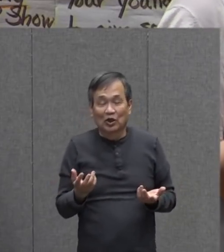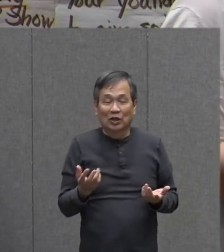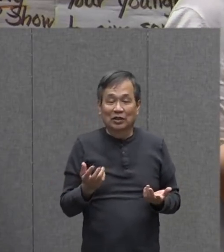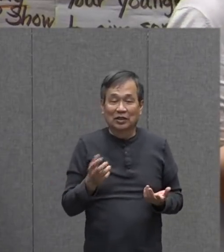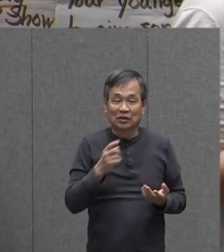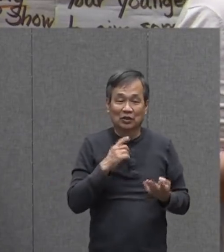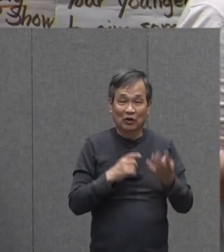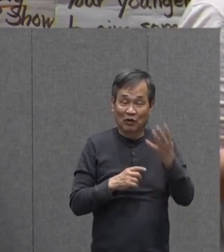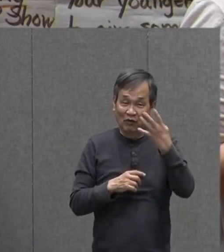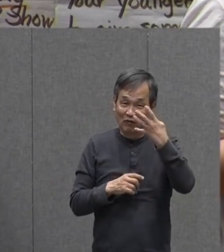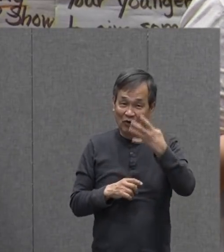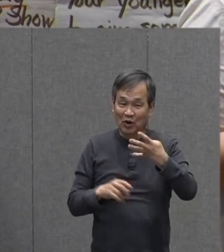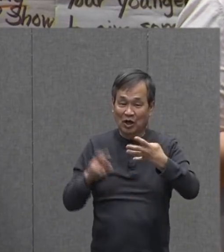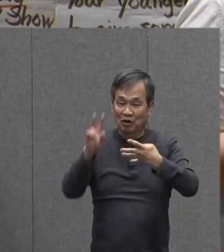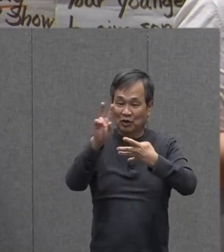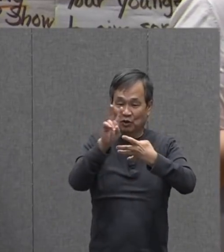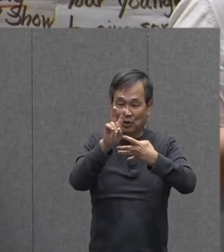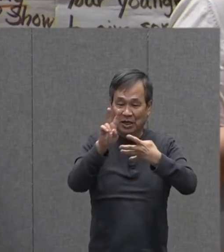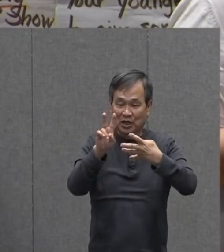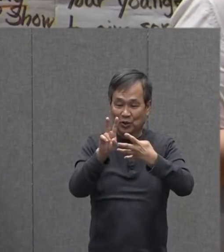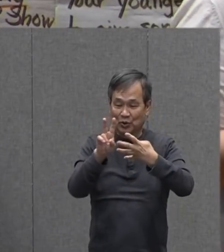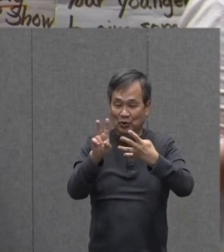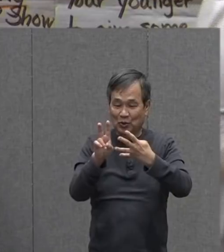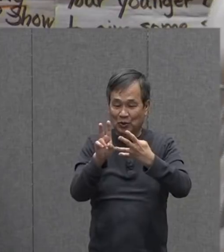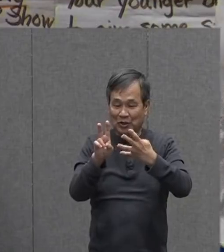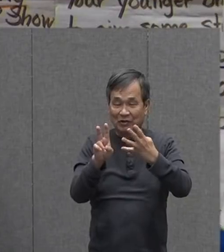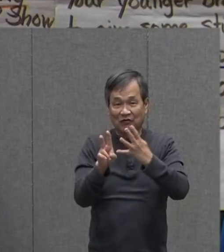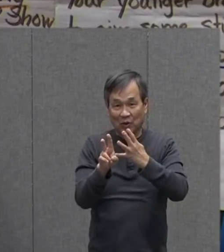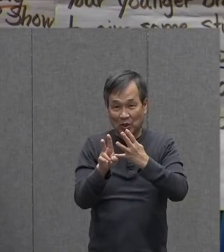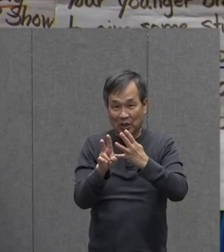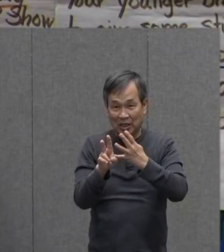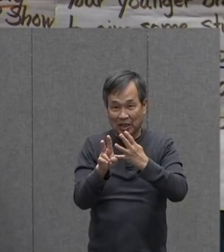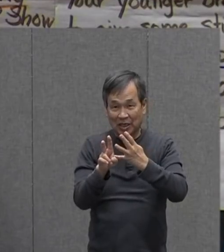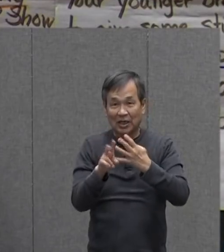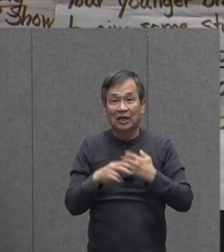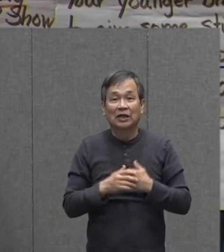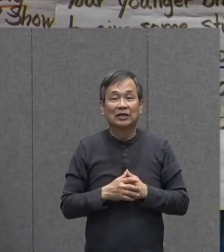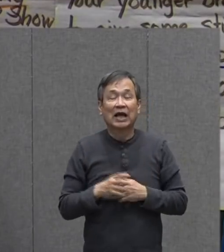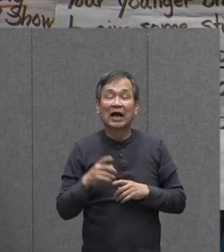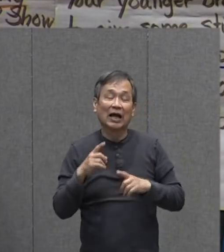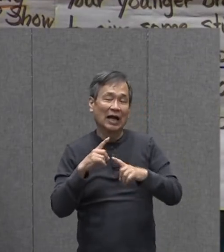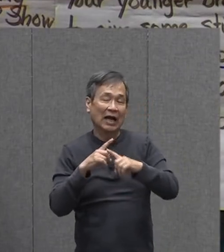if you have one. So what you're going to do is you're going to fold the paper in half.